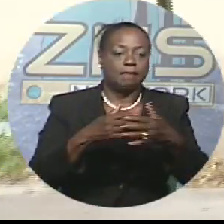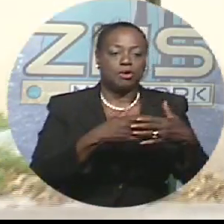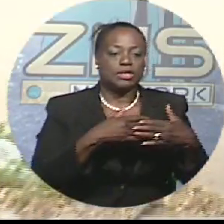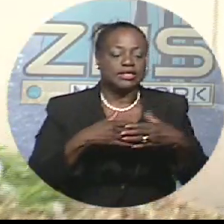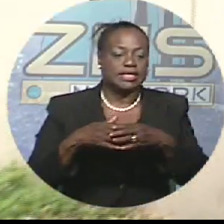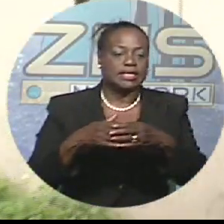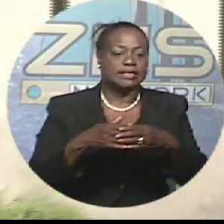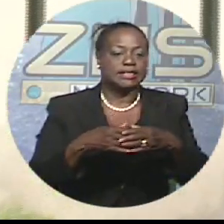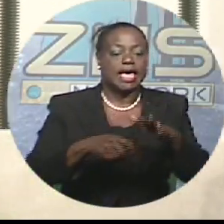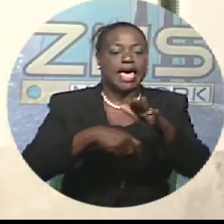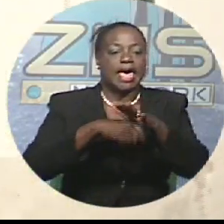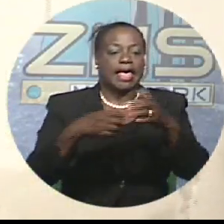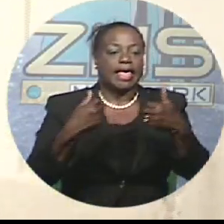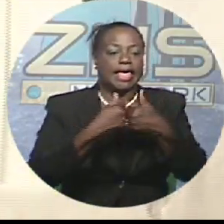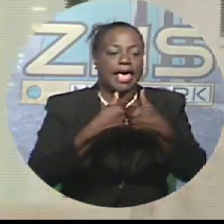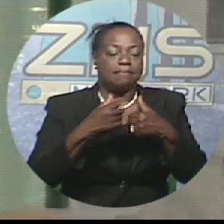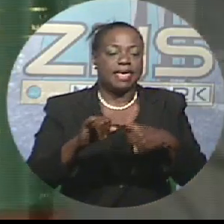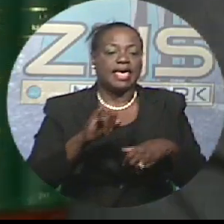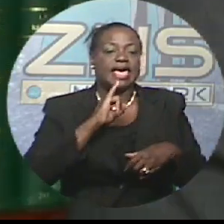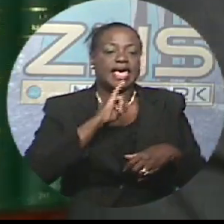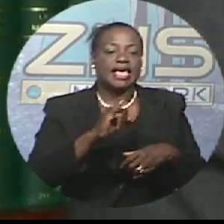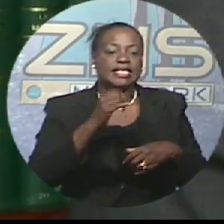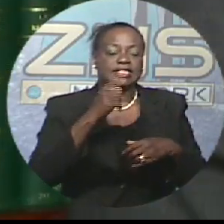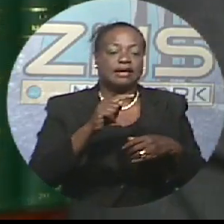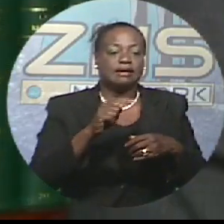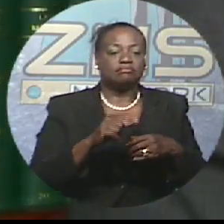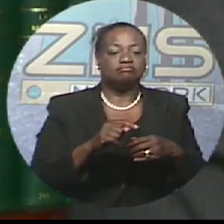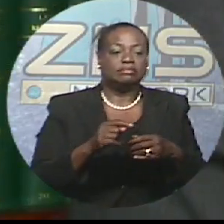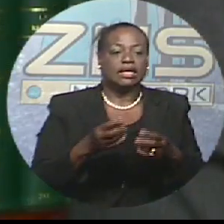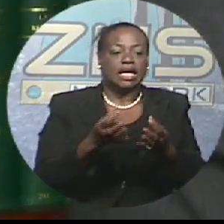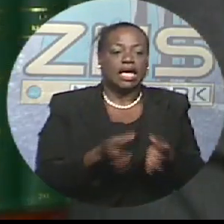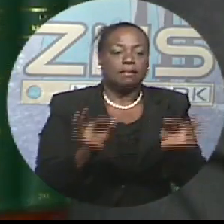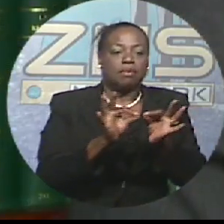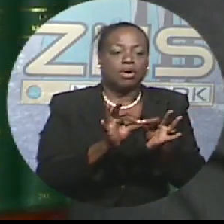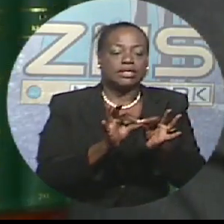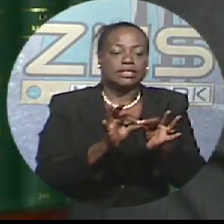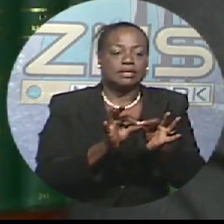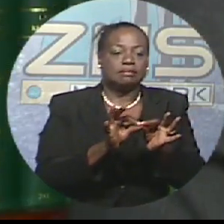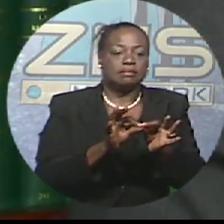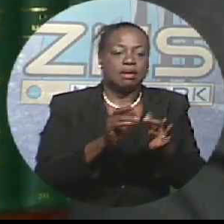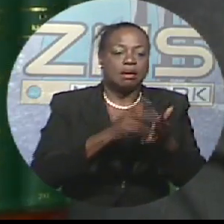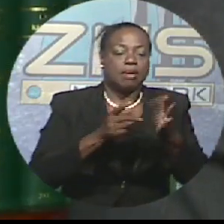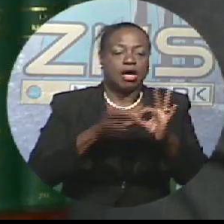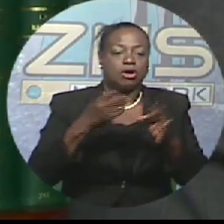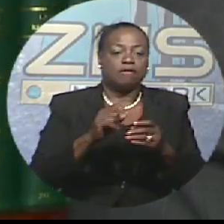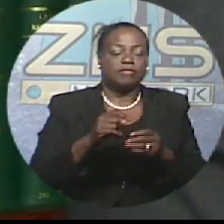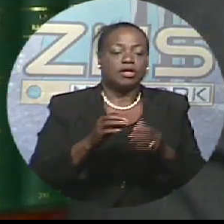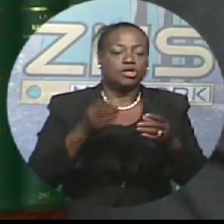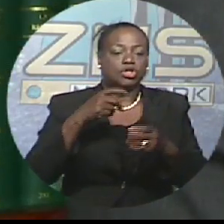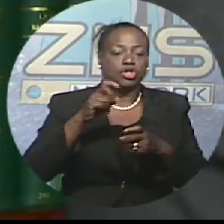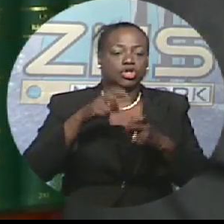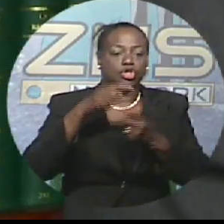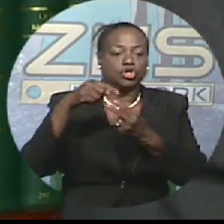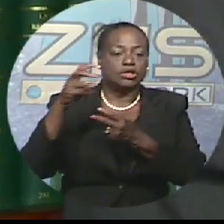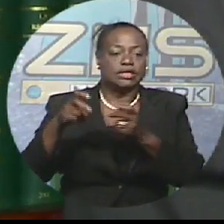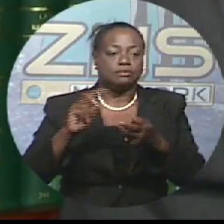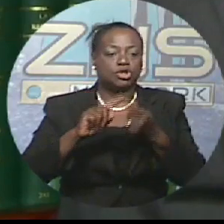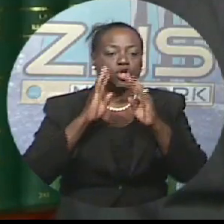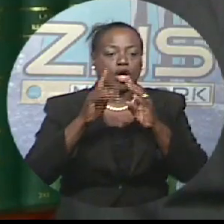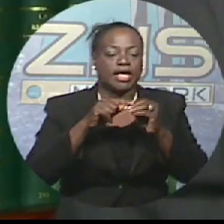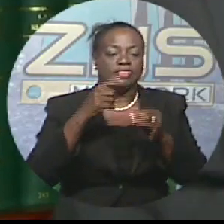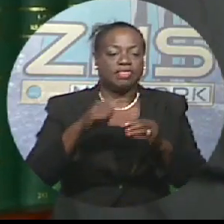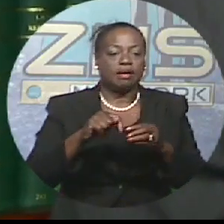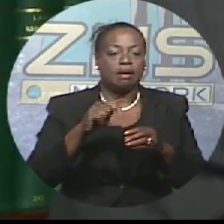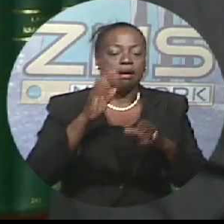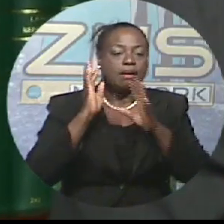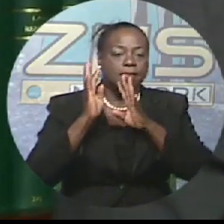gaming is a key feature of the tourism product in the Bahamas. It therefore